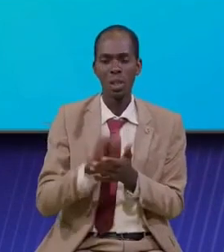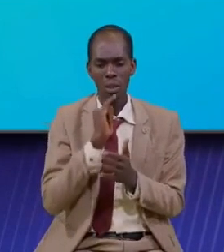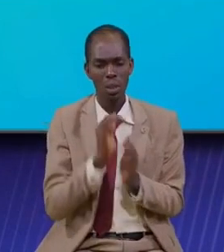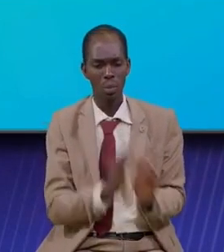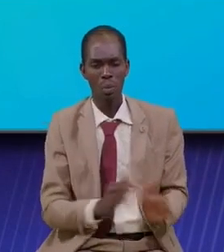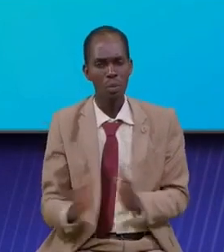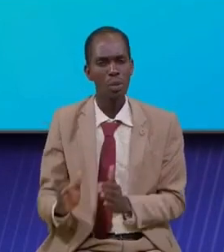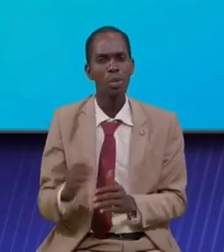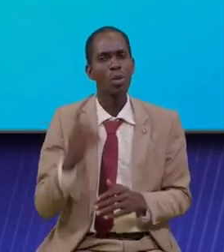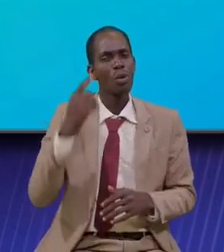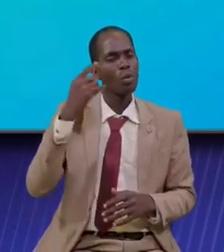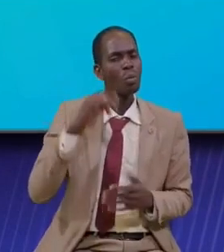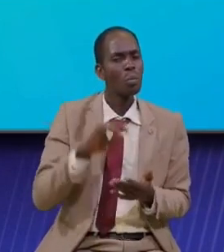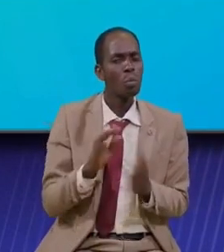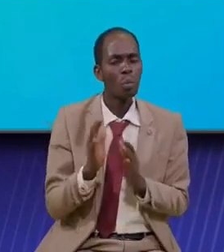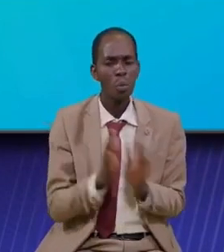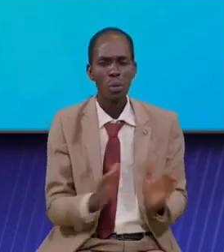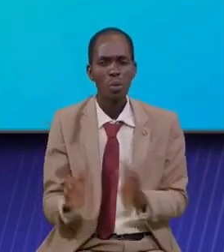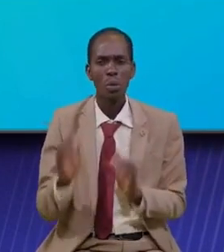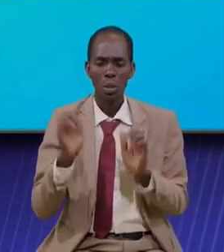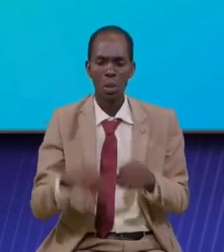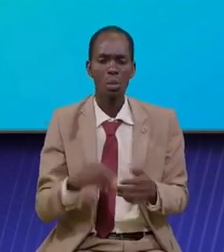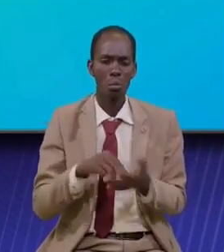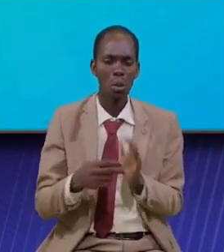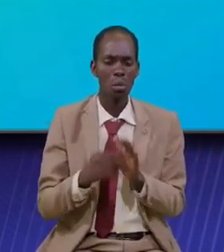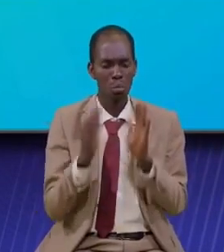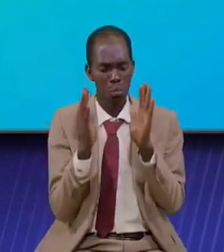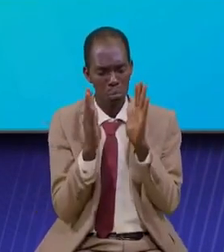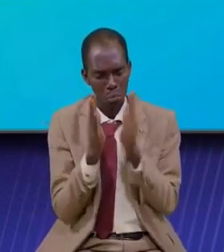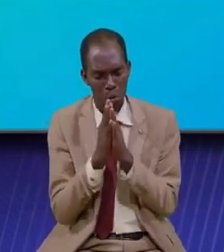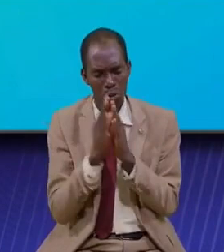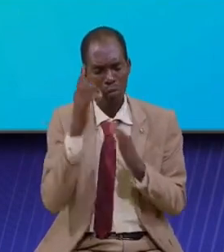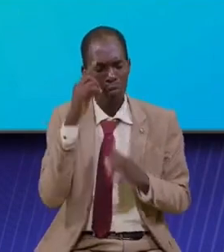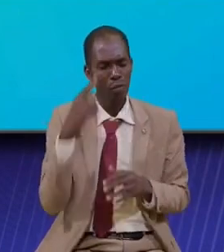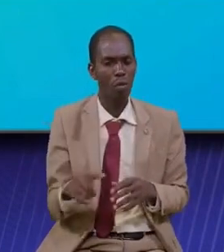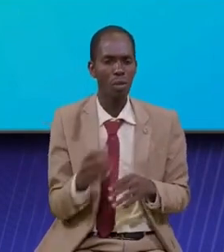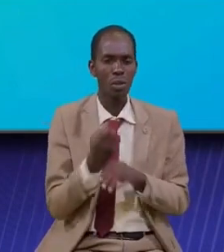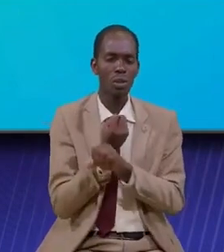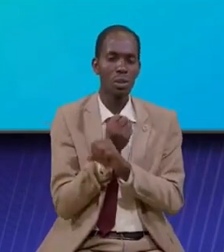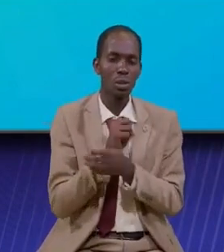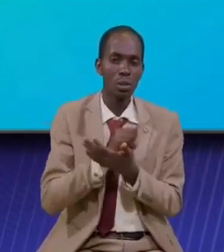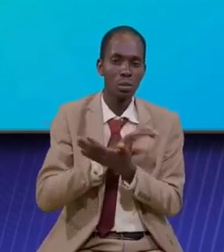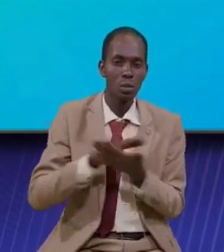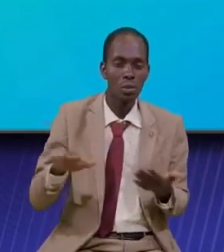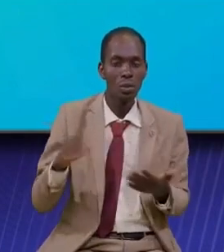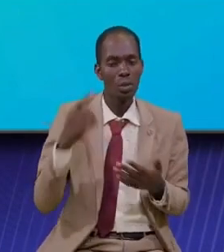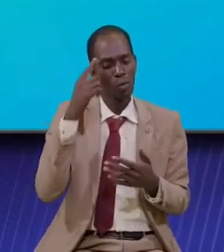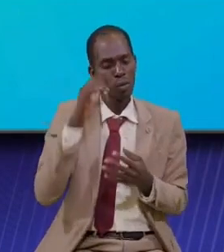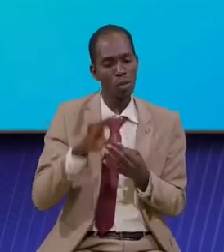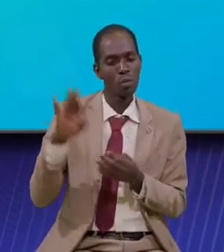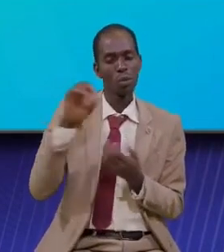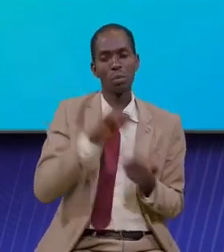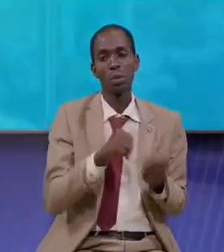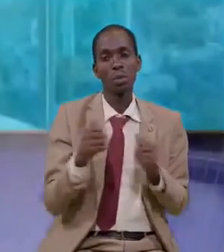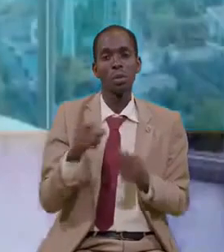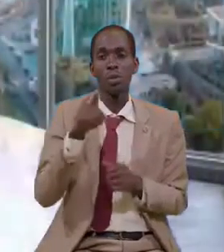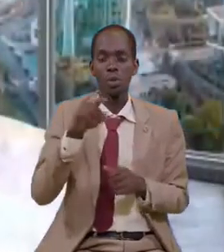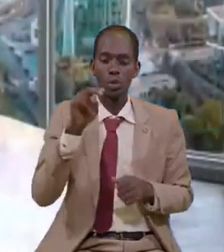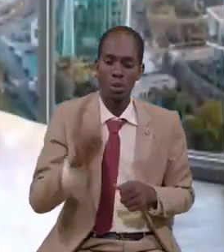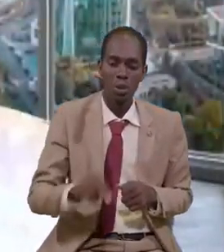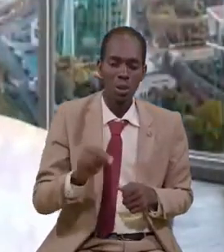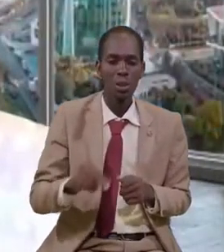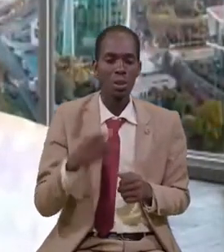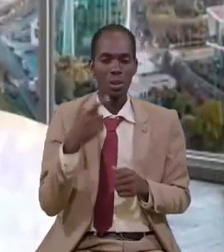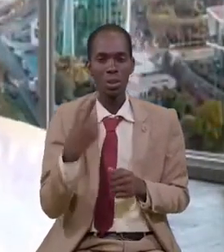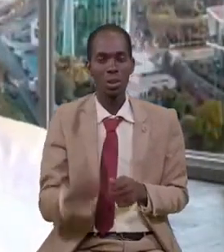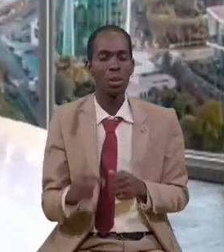could mean praying for sanctification, praying for Holy Ghost baptism, because you would need all that to make an impact in this generation. It